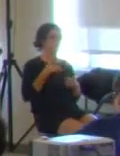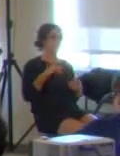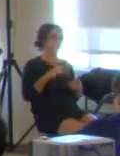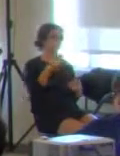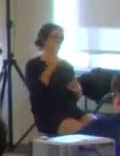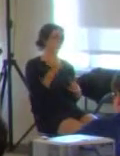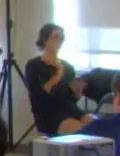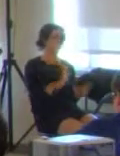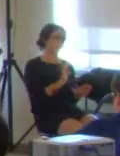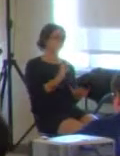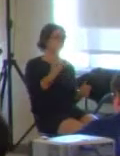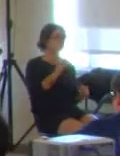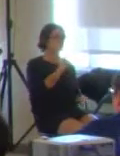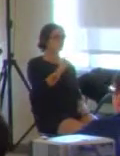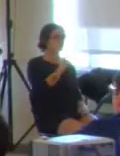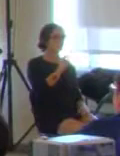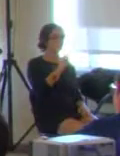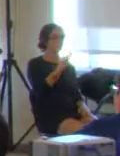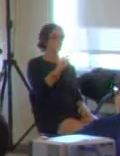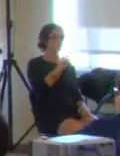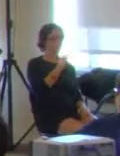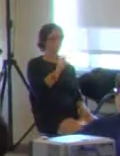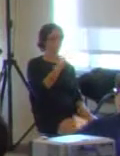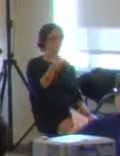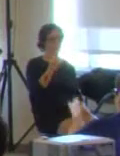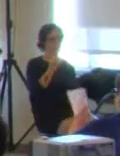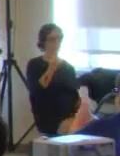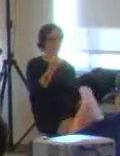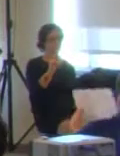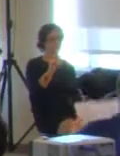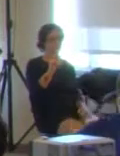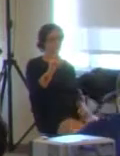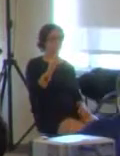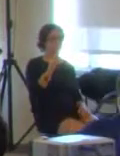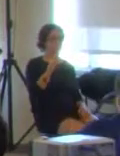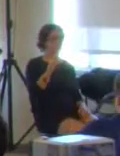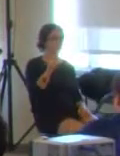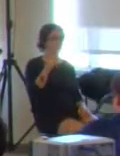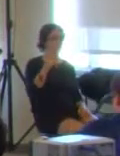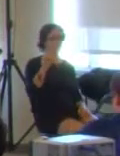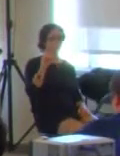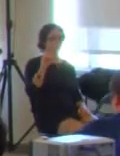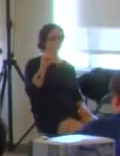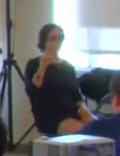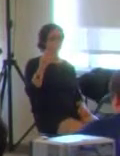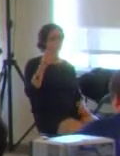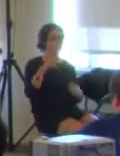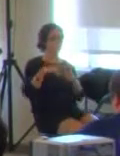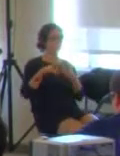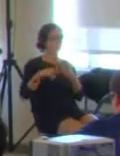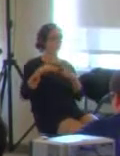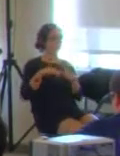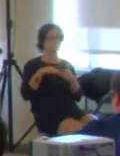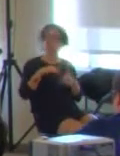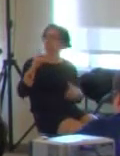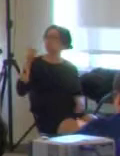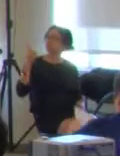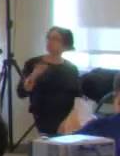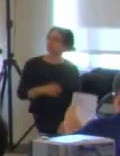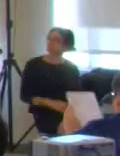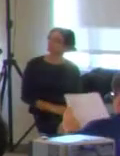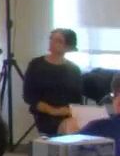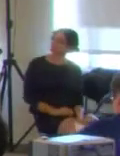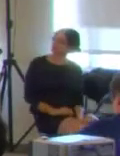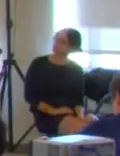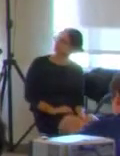is the Ohio Longitudinal Consumer Outcomes Study. And this was conducted over a period of 5